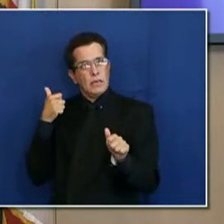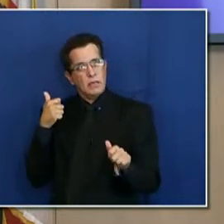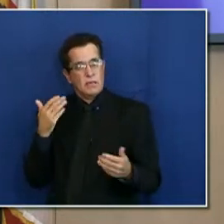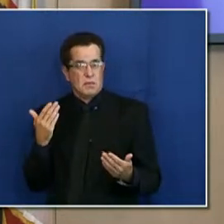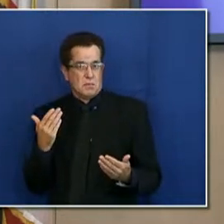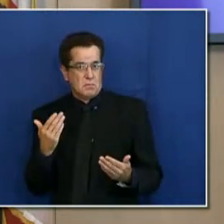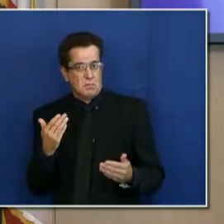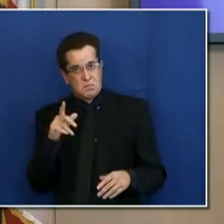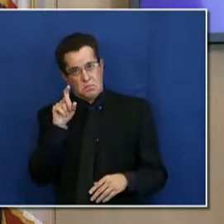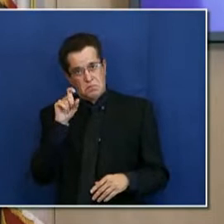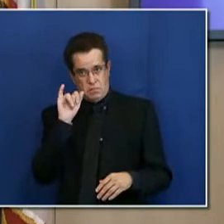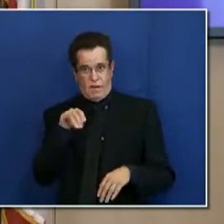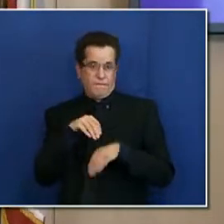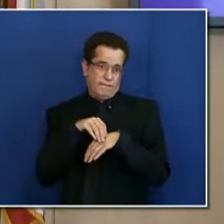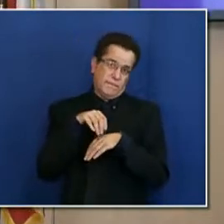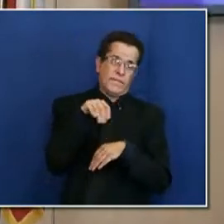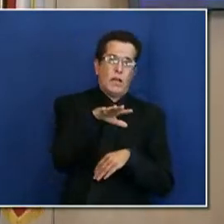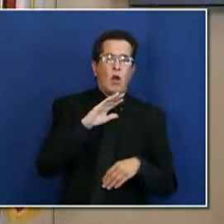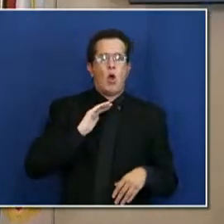Wooten.